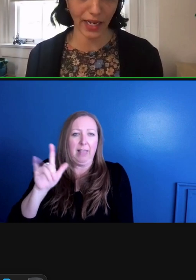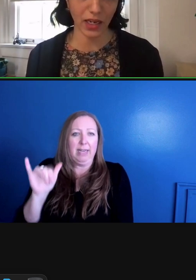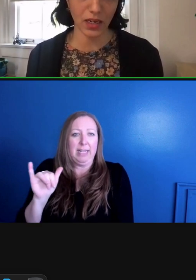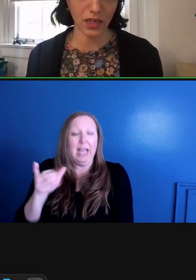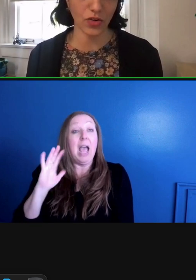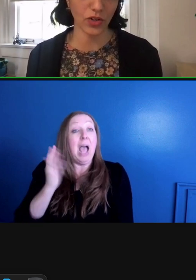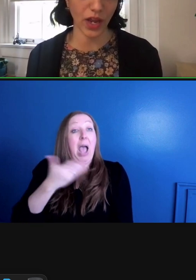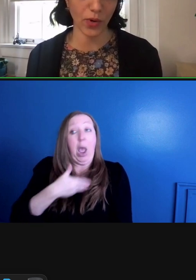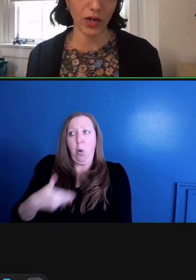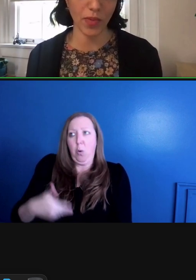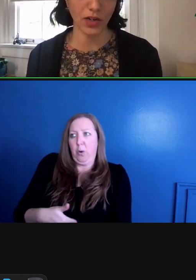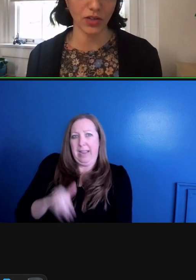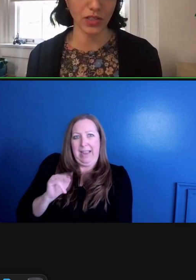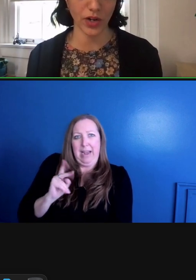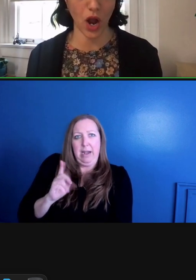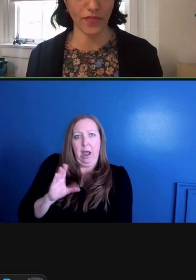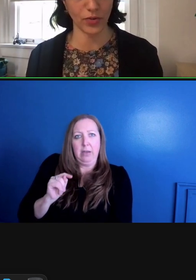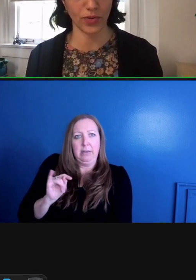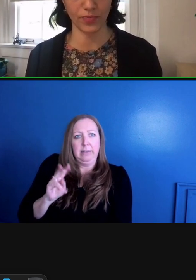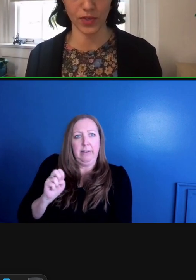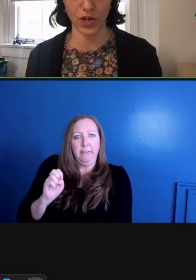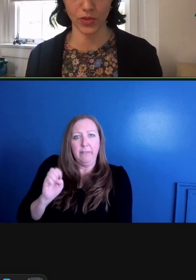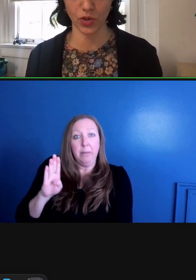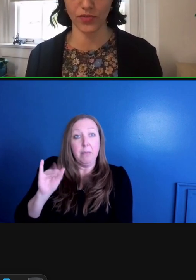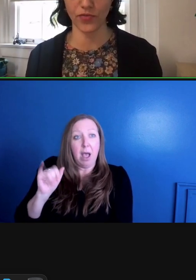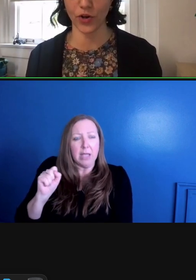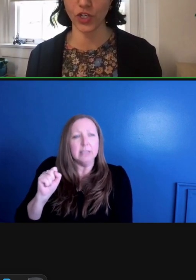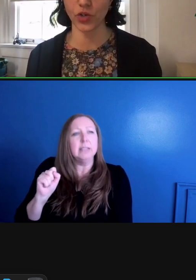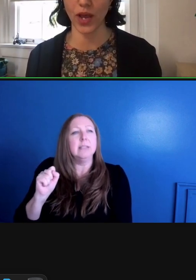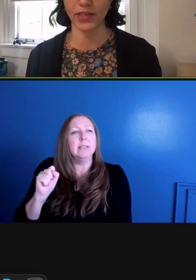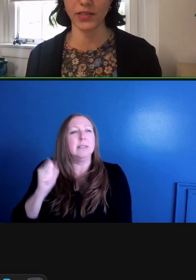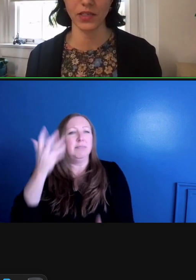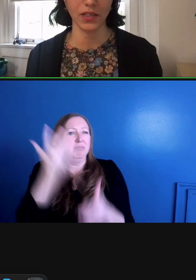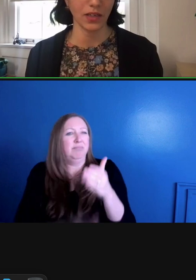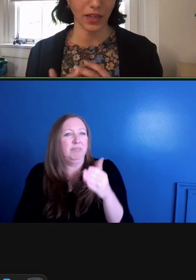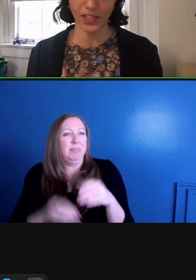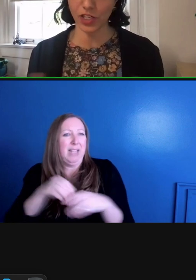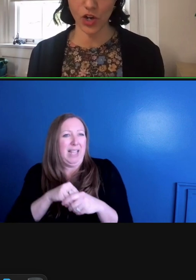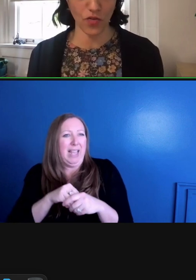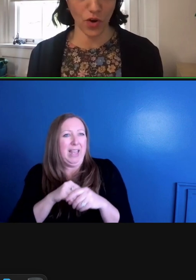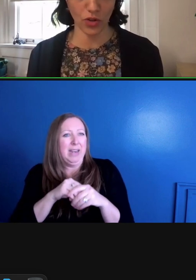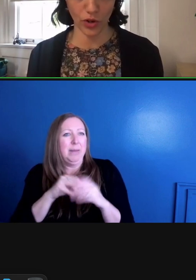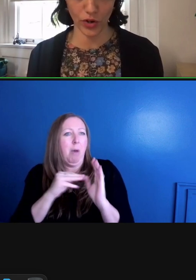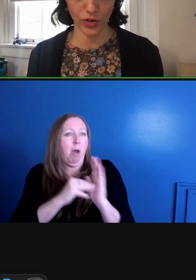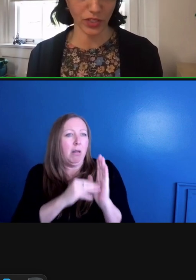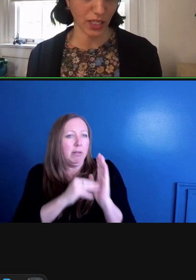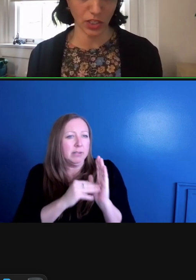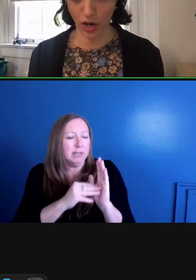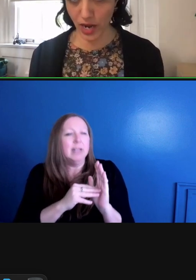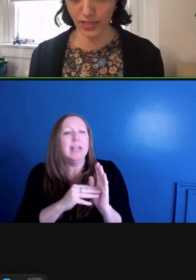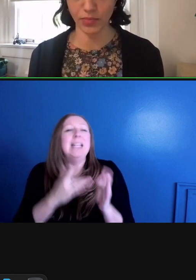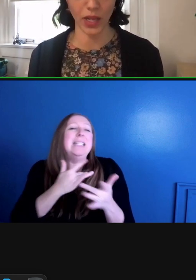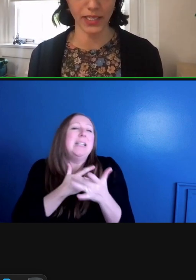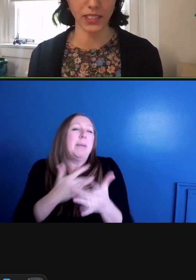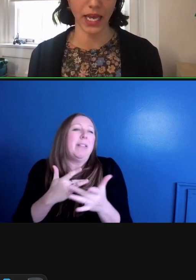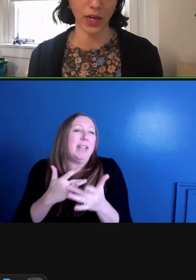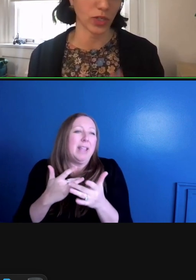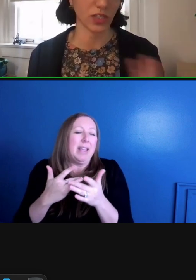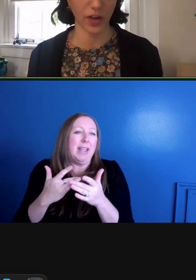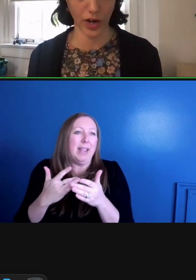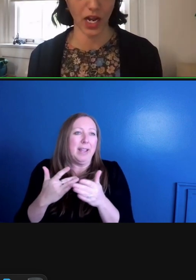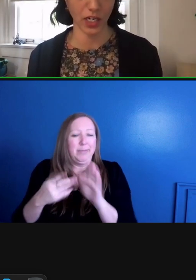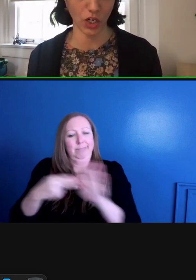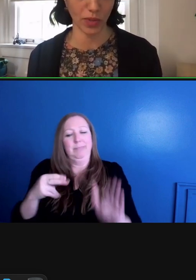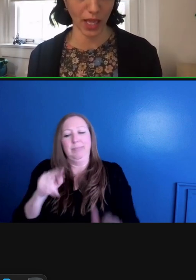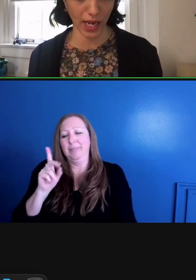totally lacking in neural network models. They're often, sort of referred to as like de novo learners that start as a blank slate,